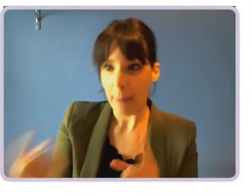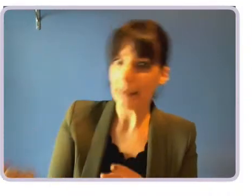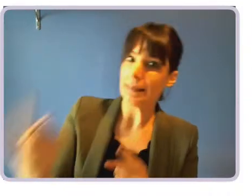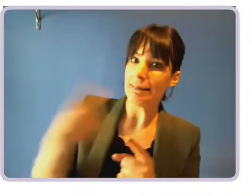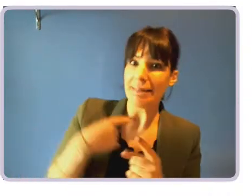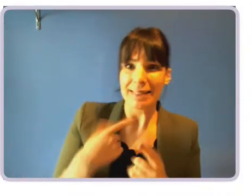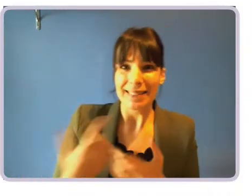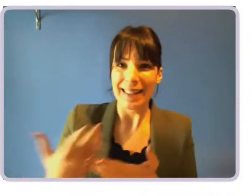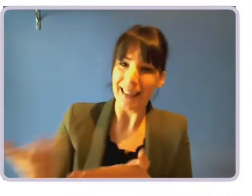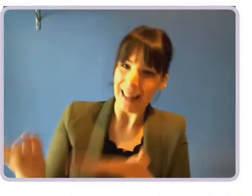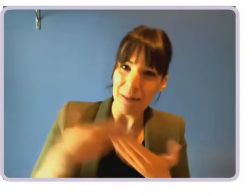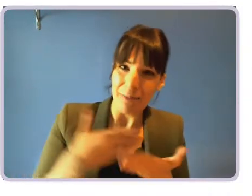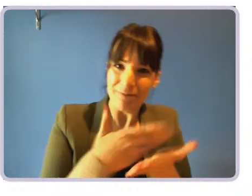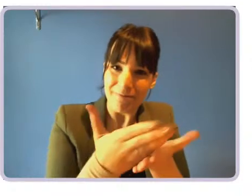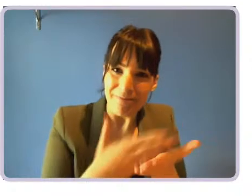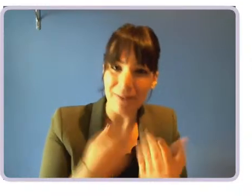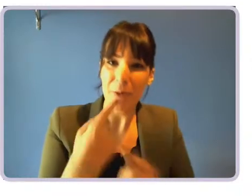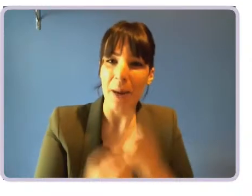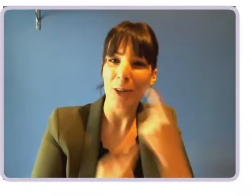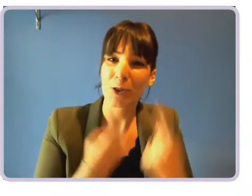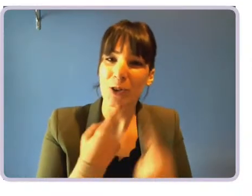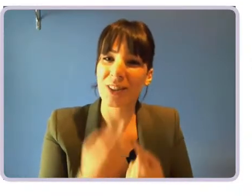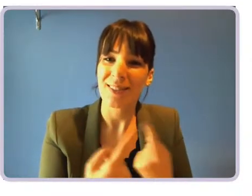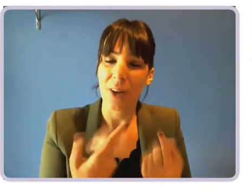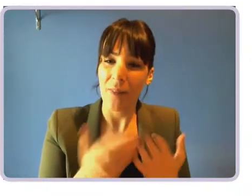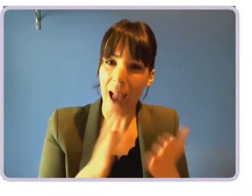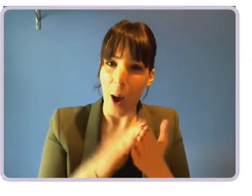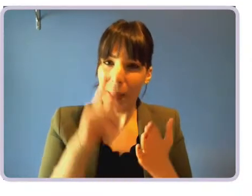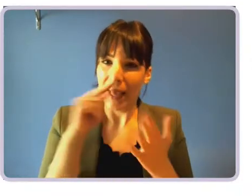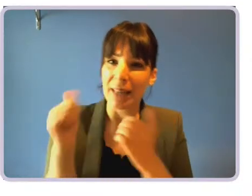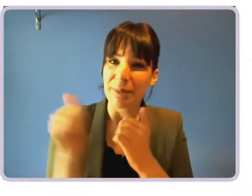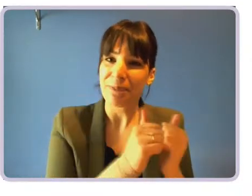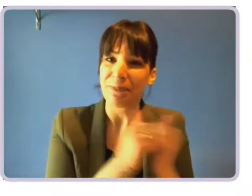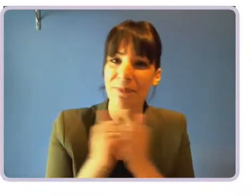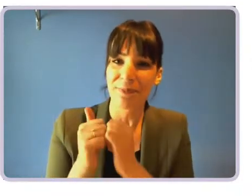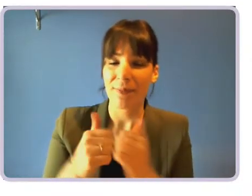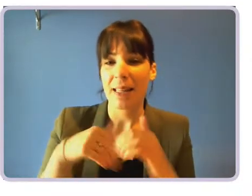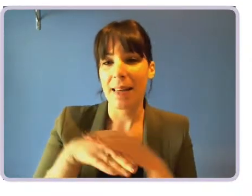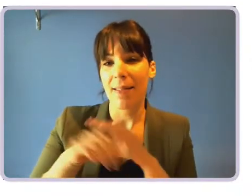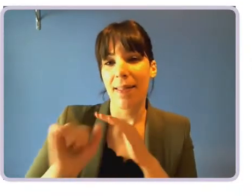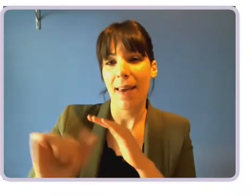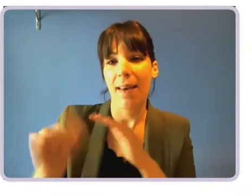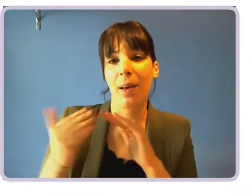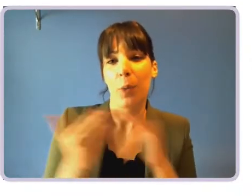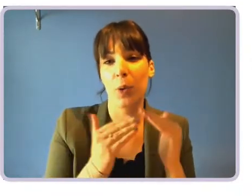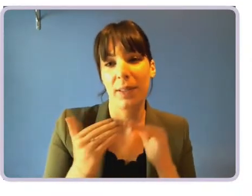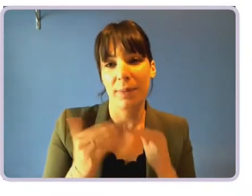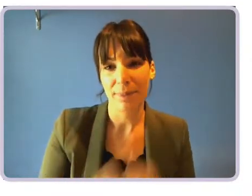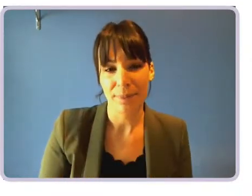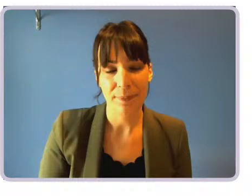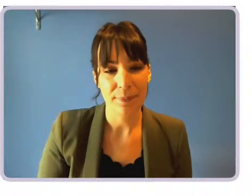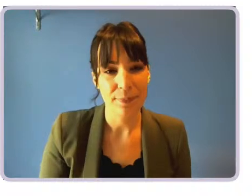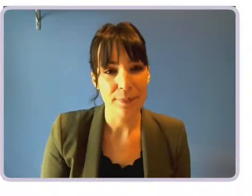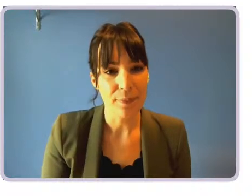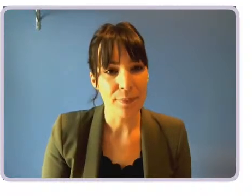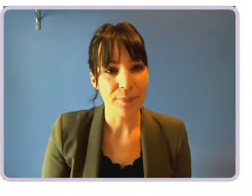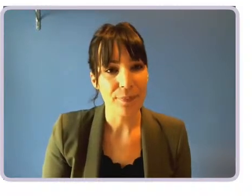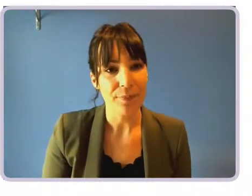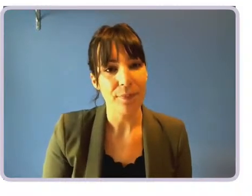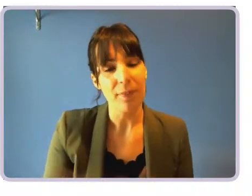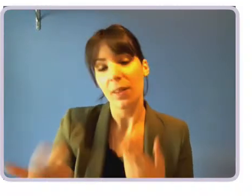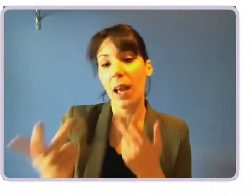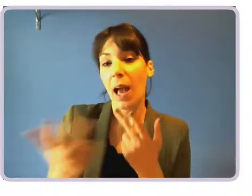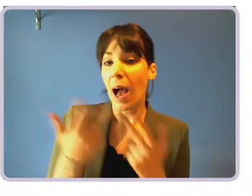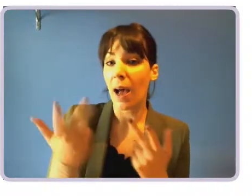how they can operate with their peer groups in the community. The other thing we strategically do in the